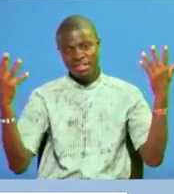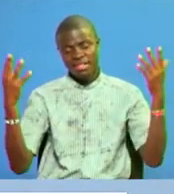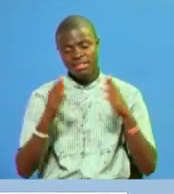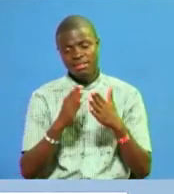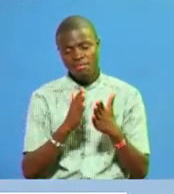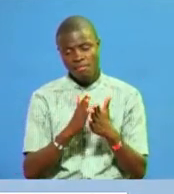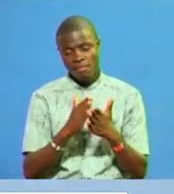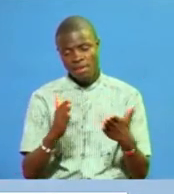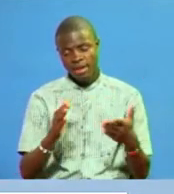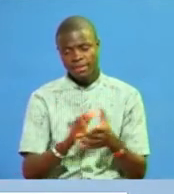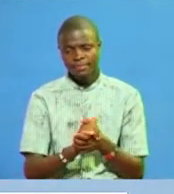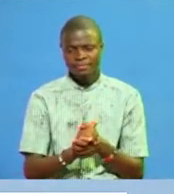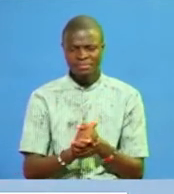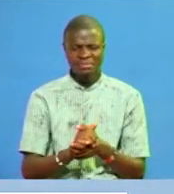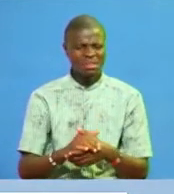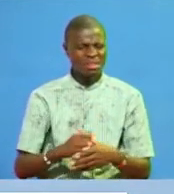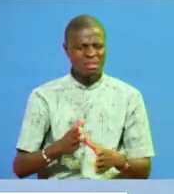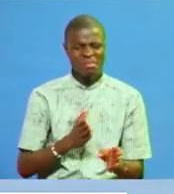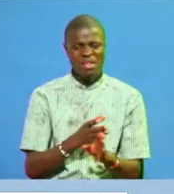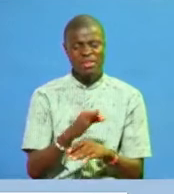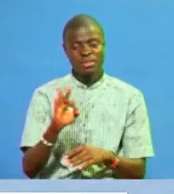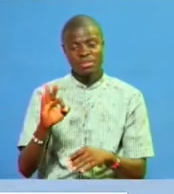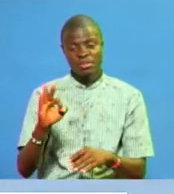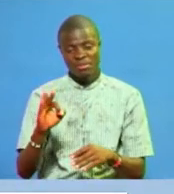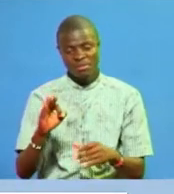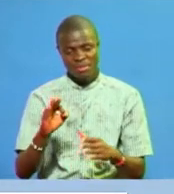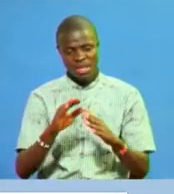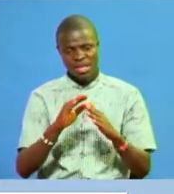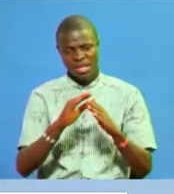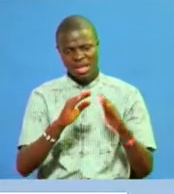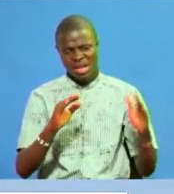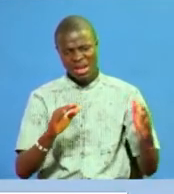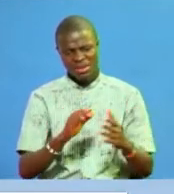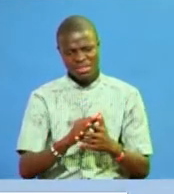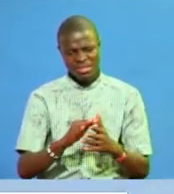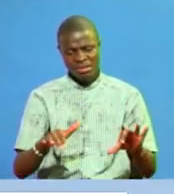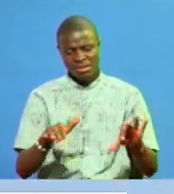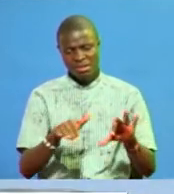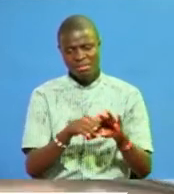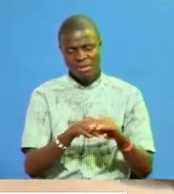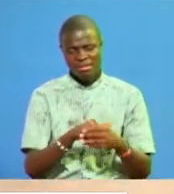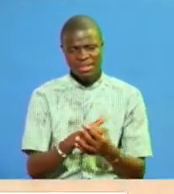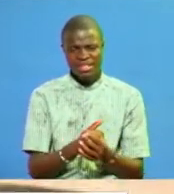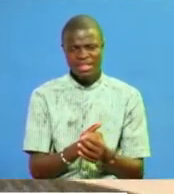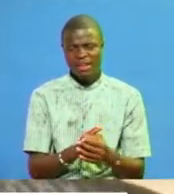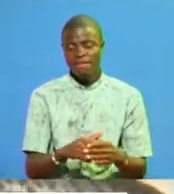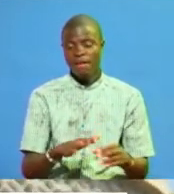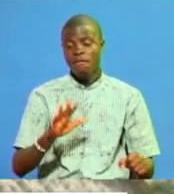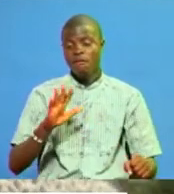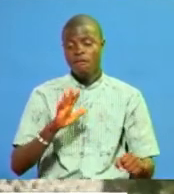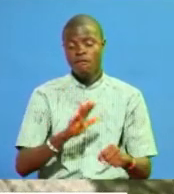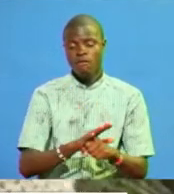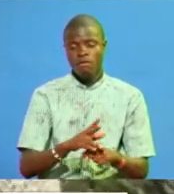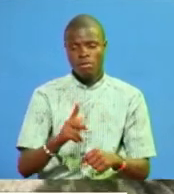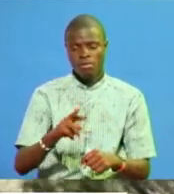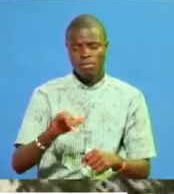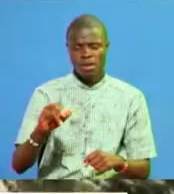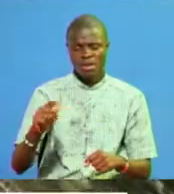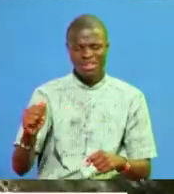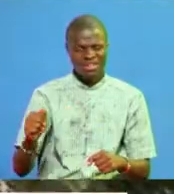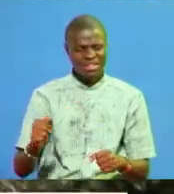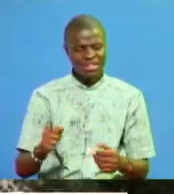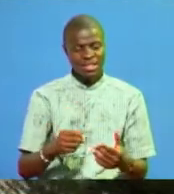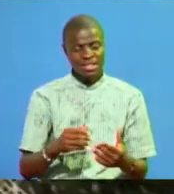house, whose majority of members belong to the Kenya Kwanza administration, having a full plate when they resume the sitting.